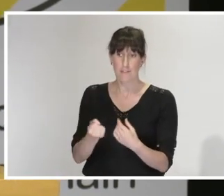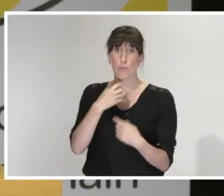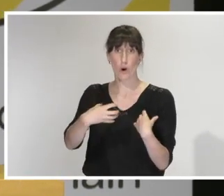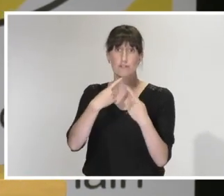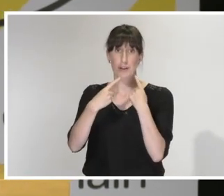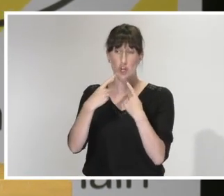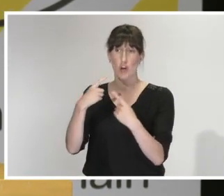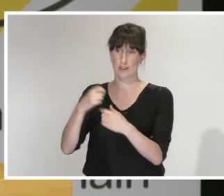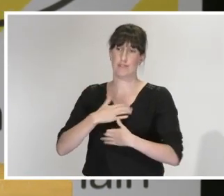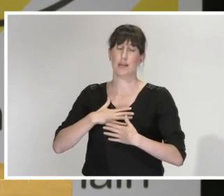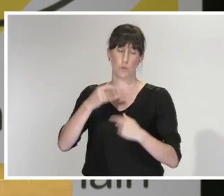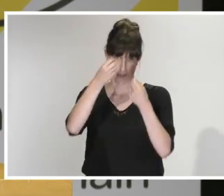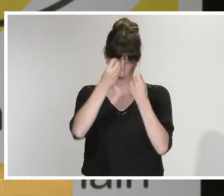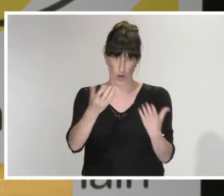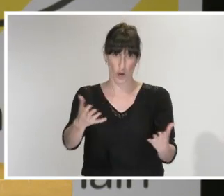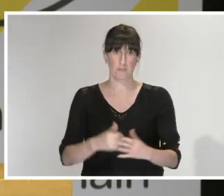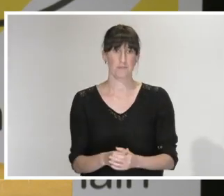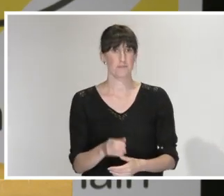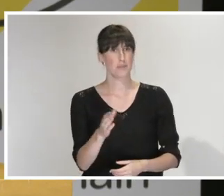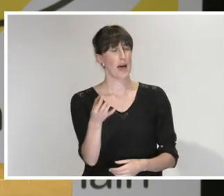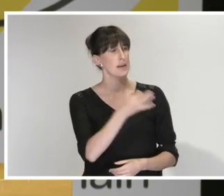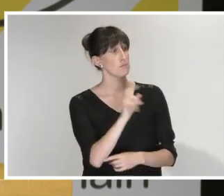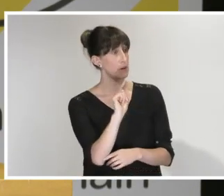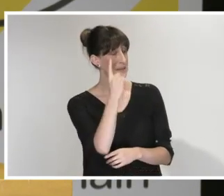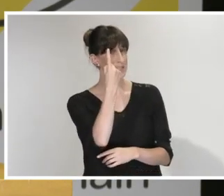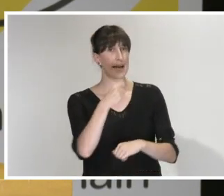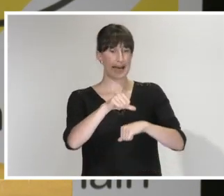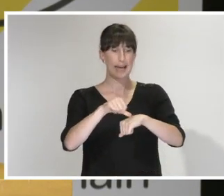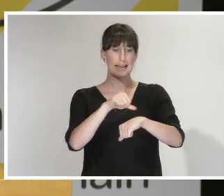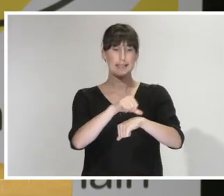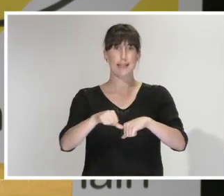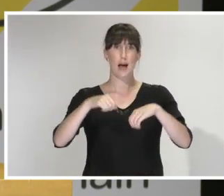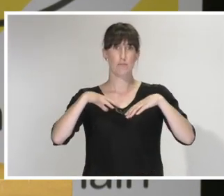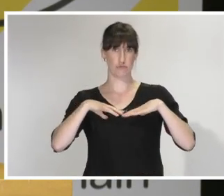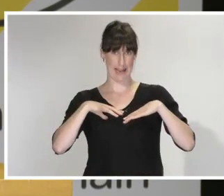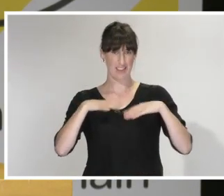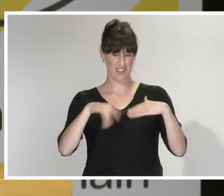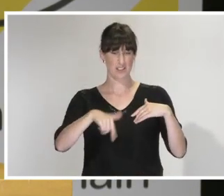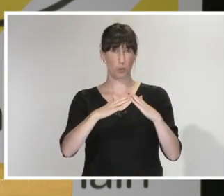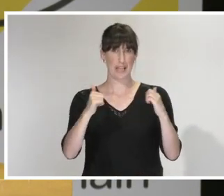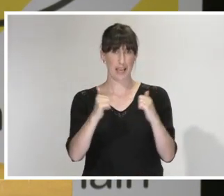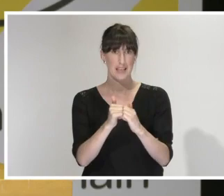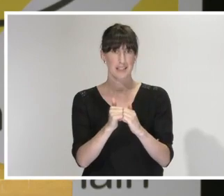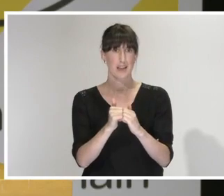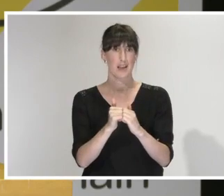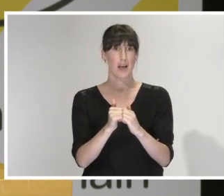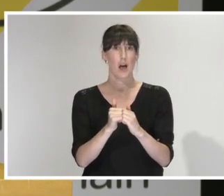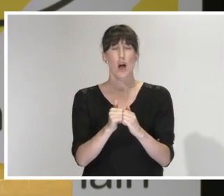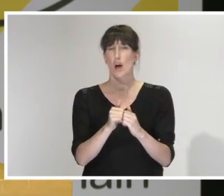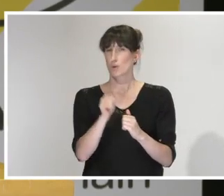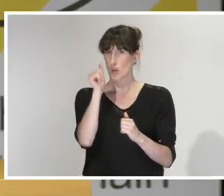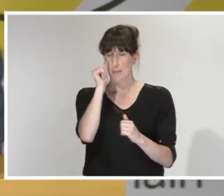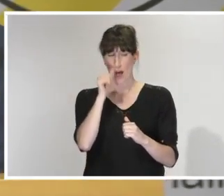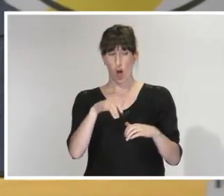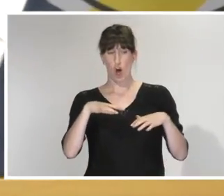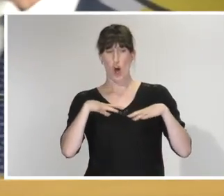couple more. Yeah. So will any extra efforts be taken over the Easter break to enforce the lockdown, particularly in those sort of typical holiday hotspots? Yes, you'll be